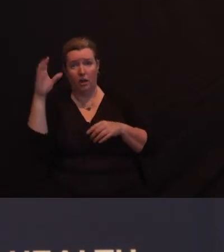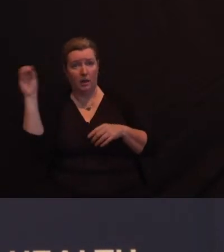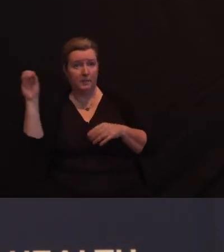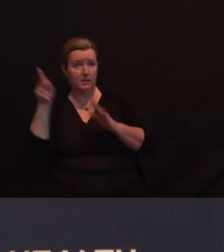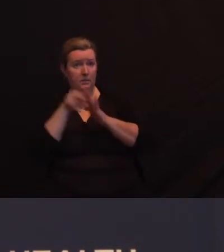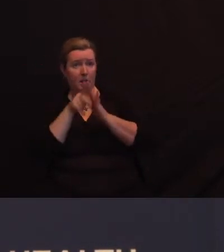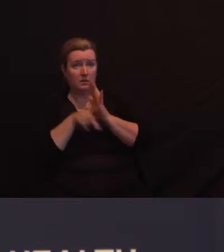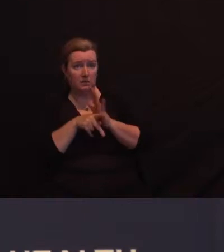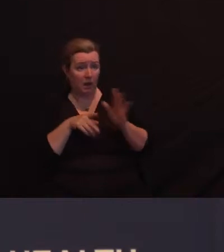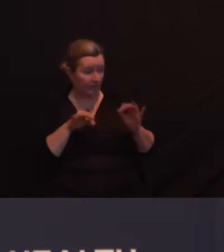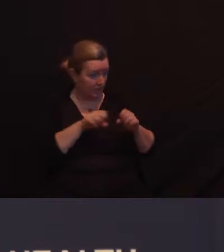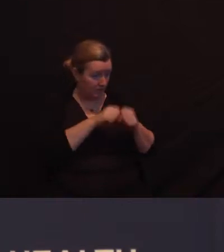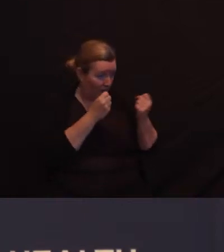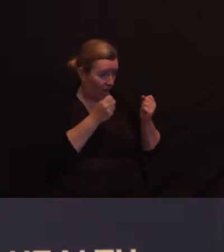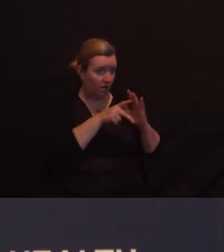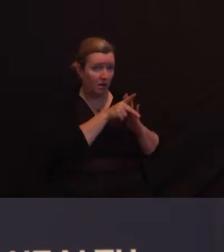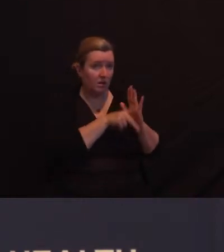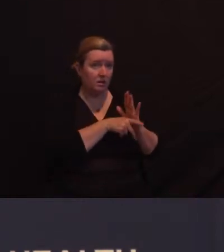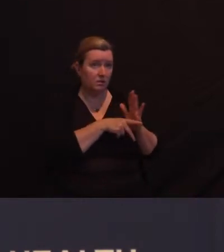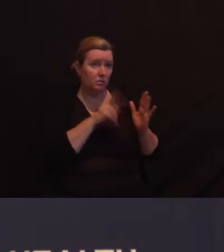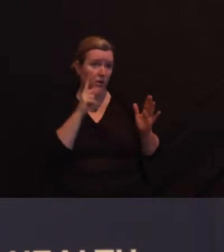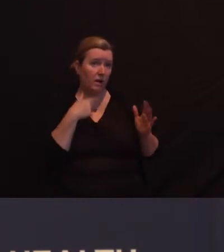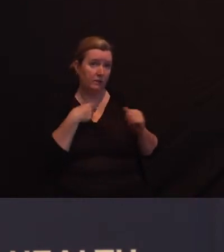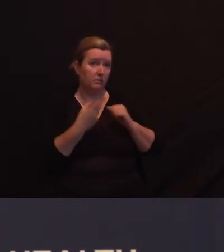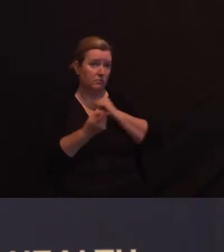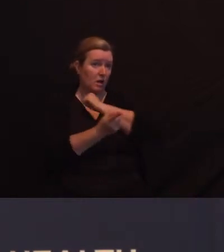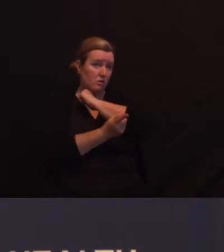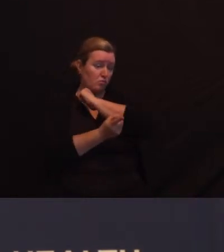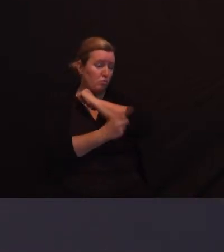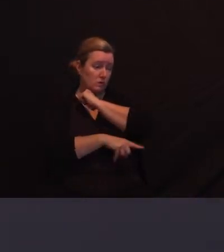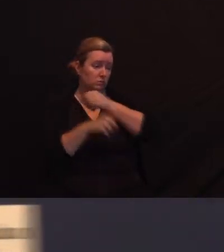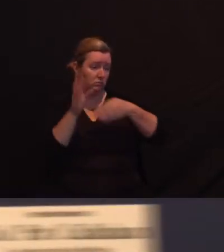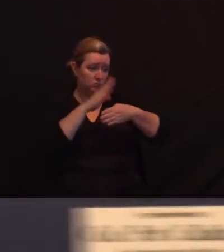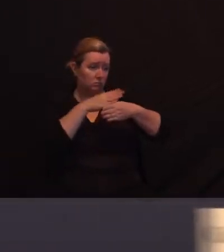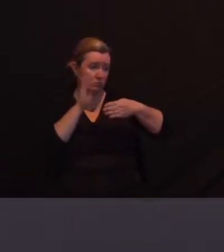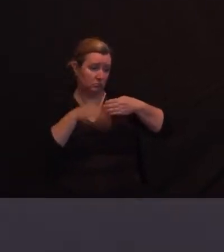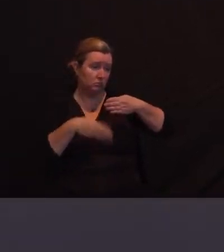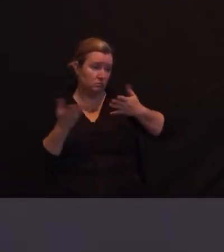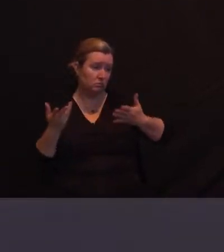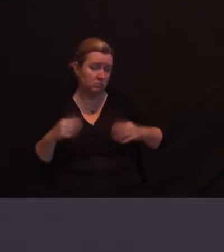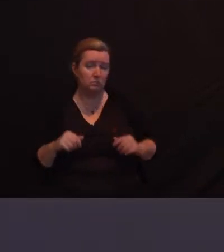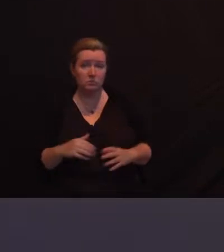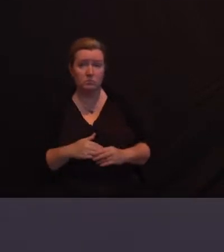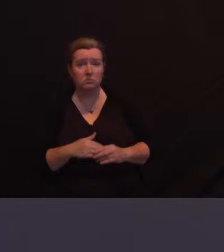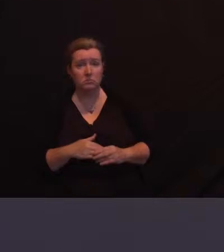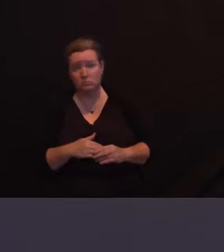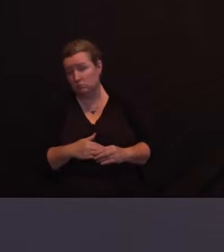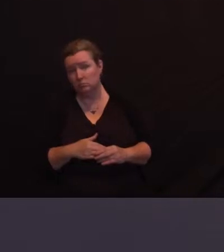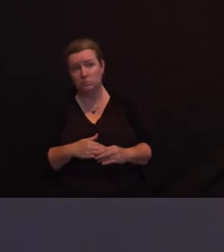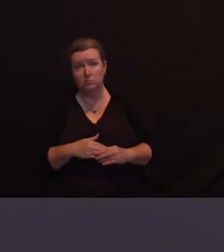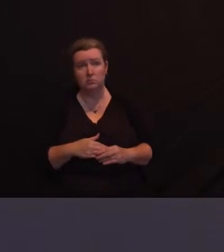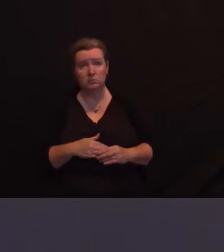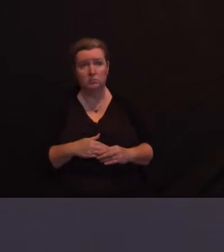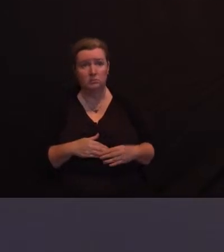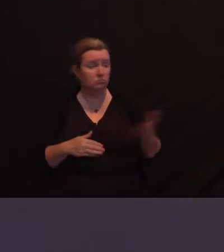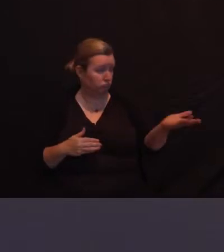violations, there are certainly consequences, Alex. Yeah. Thanks, Gov. Thank you.